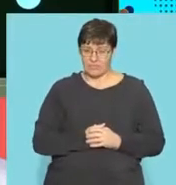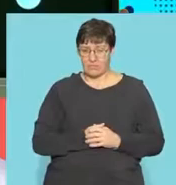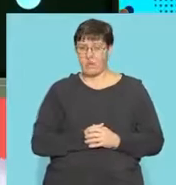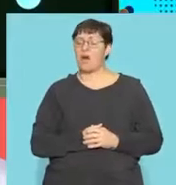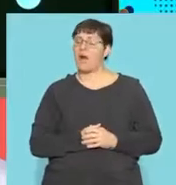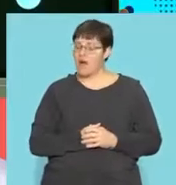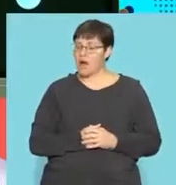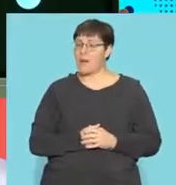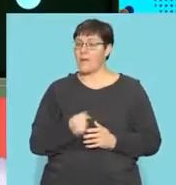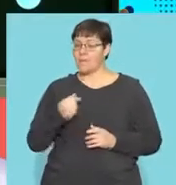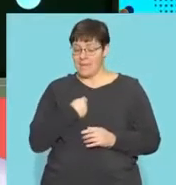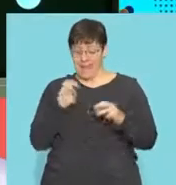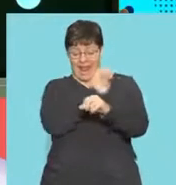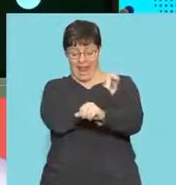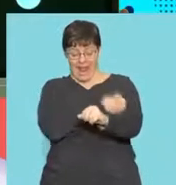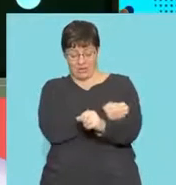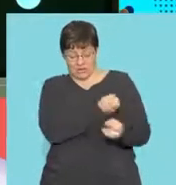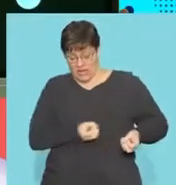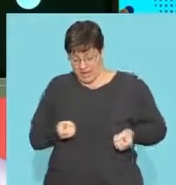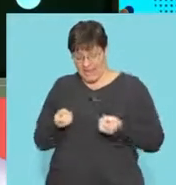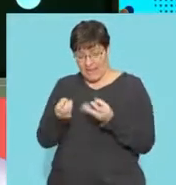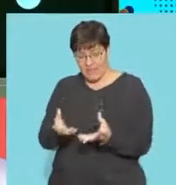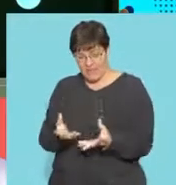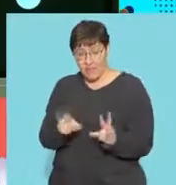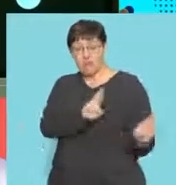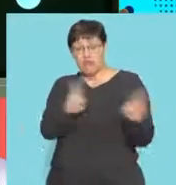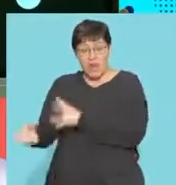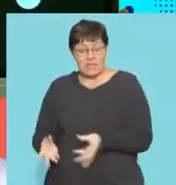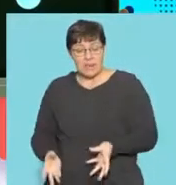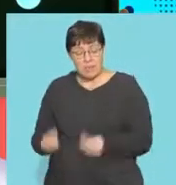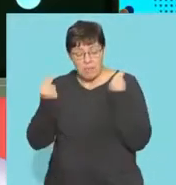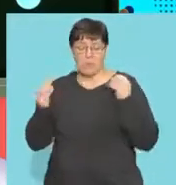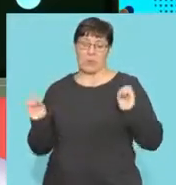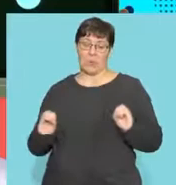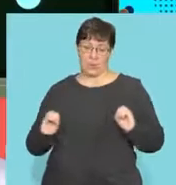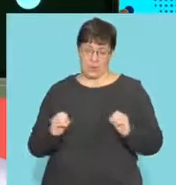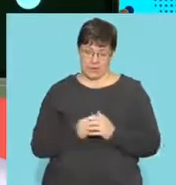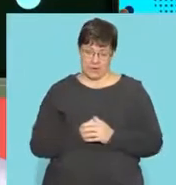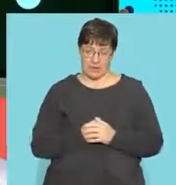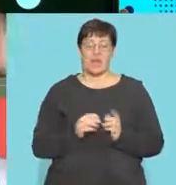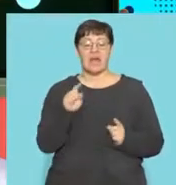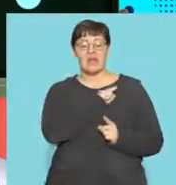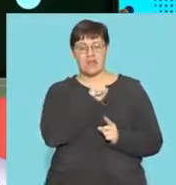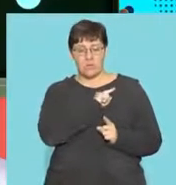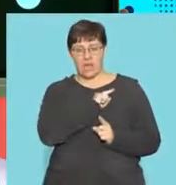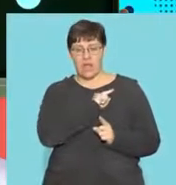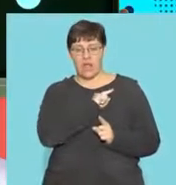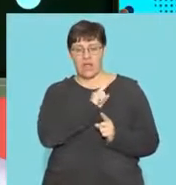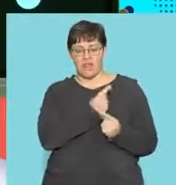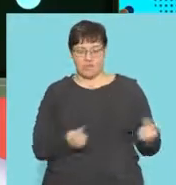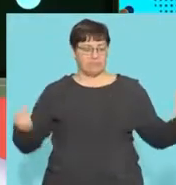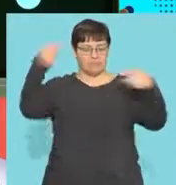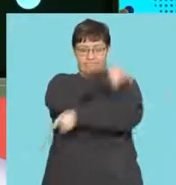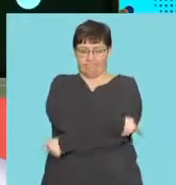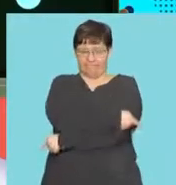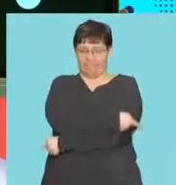see is that without us putting energy in, we're not going to get a reaction. And so that's why the pattern has been the opposite